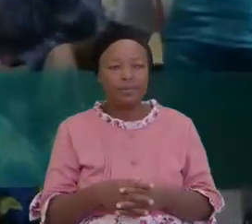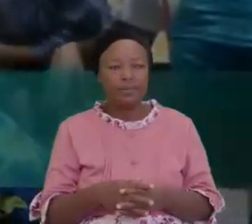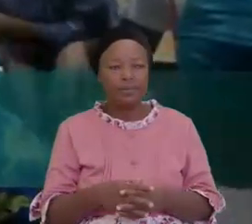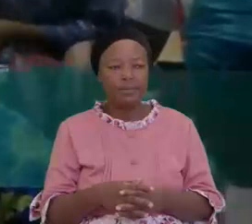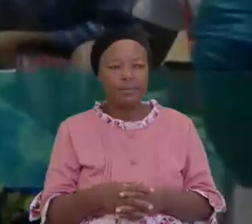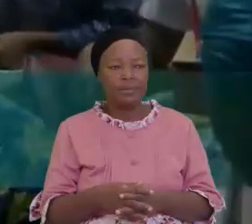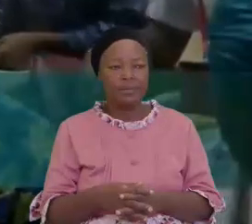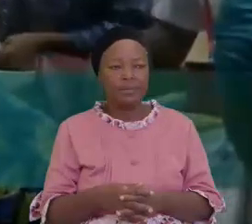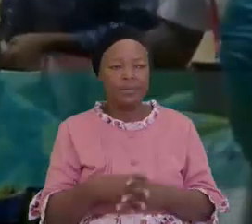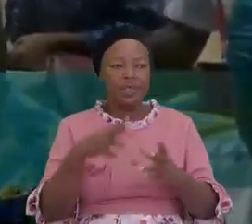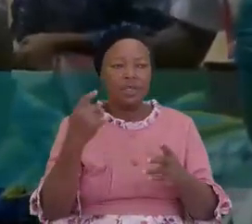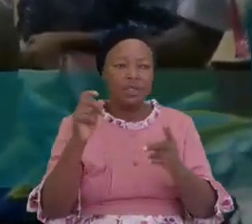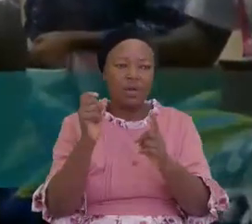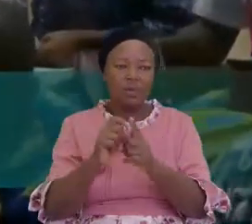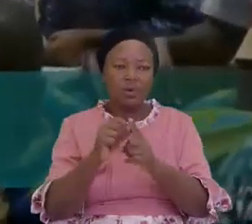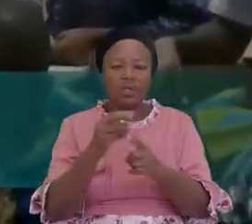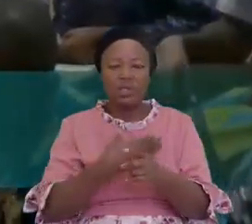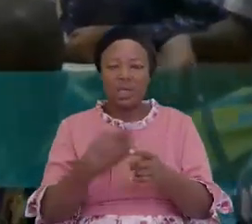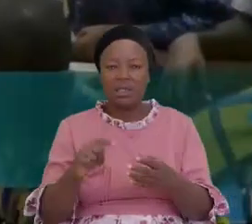The words and the spirit.